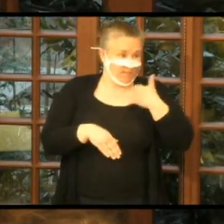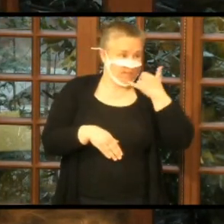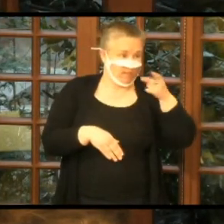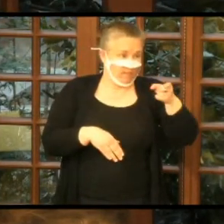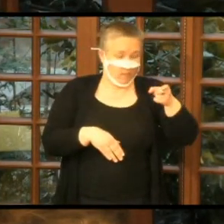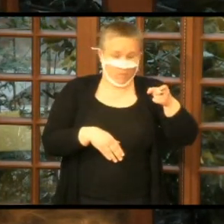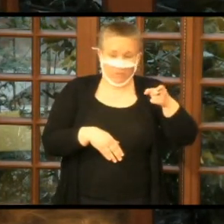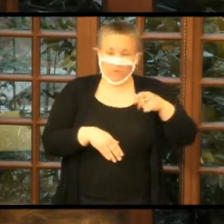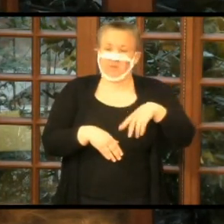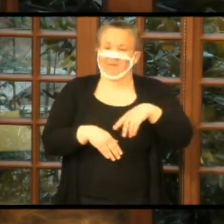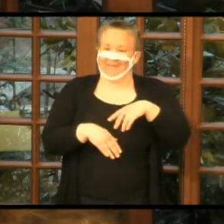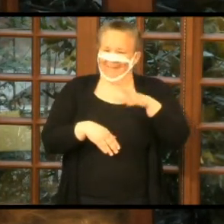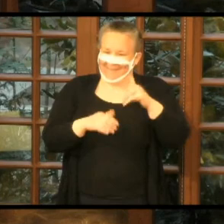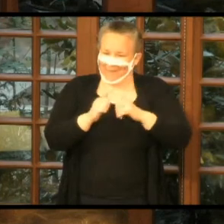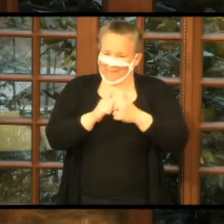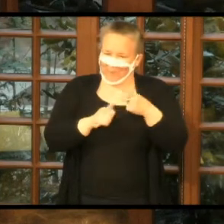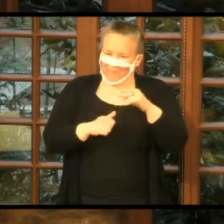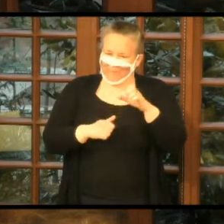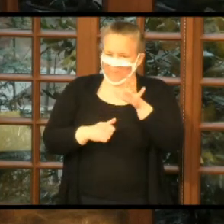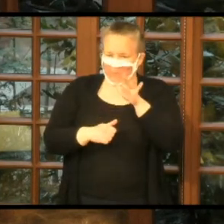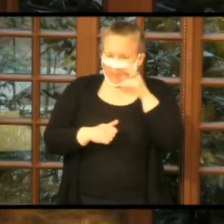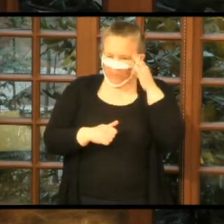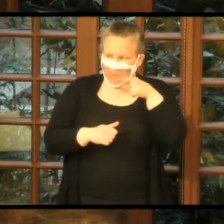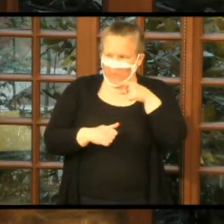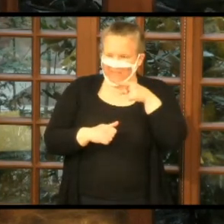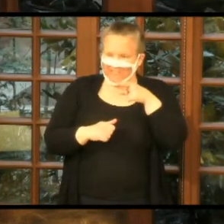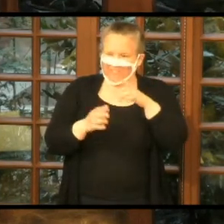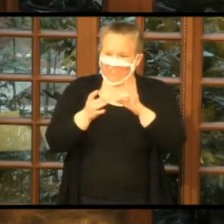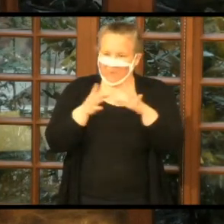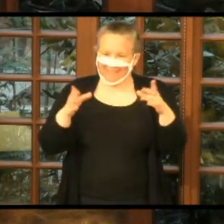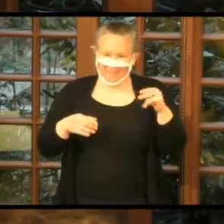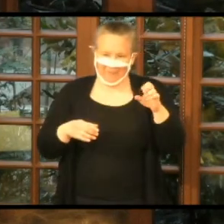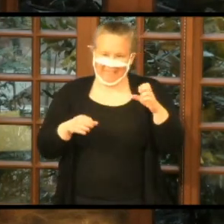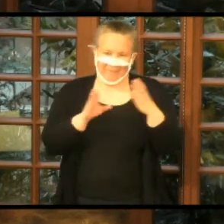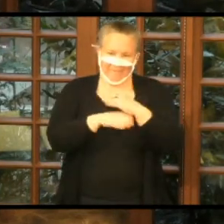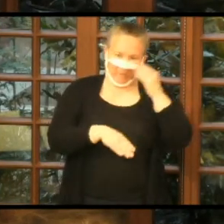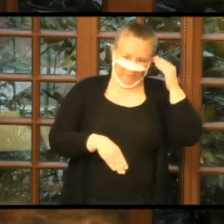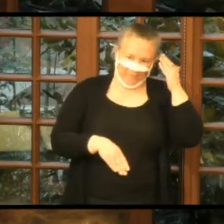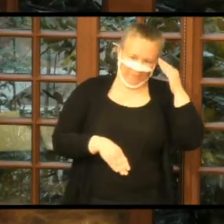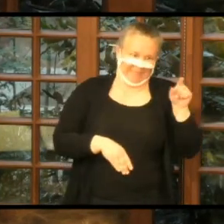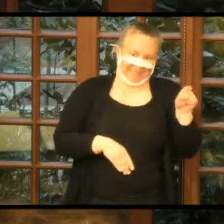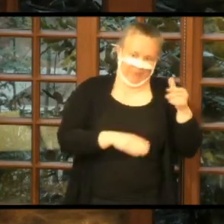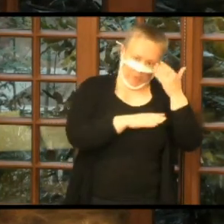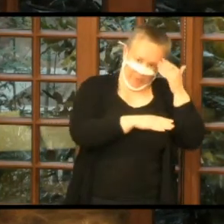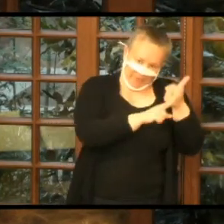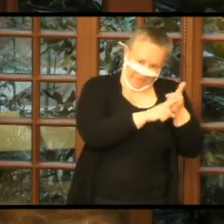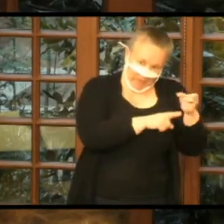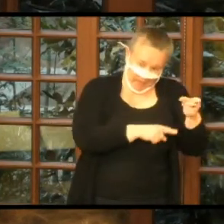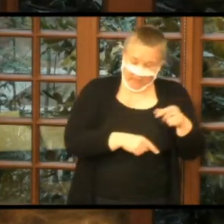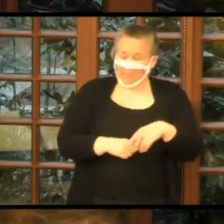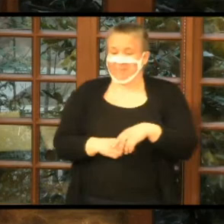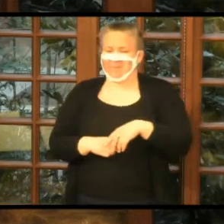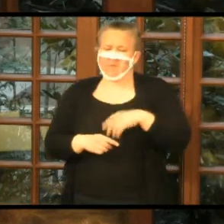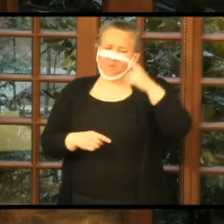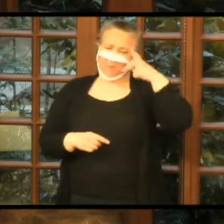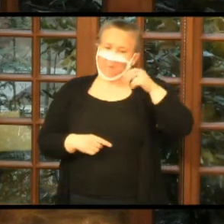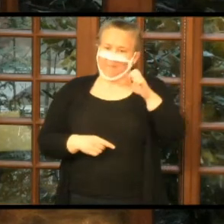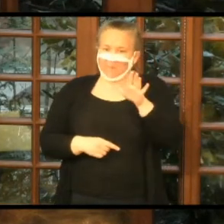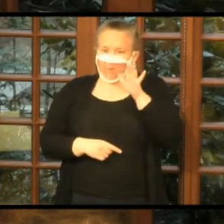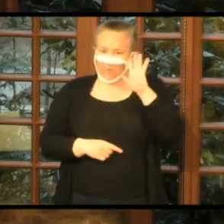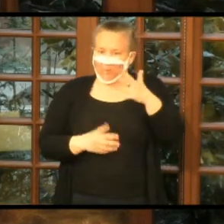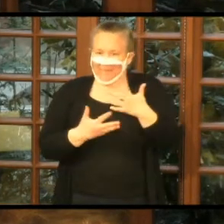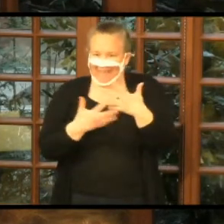telephone. That was how Pete's mother knew she was leaving Pete before Pete did. She thought Pete's mother would be